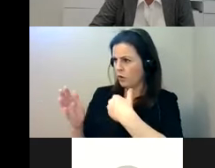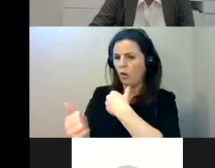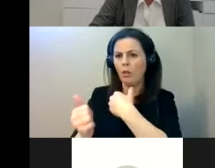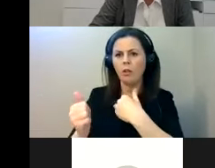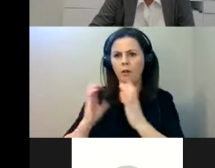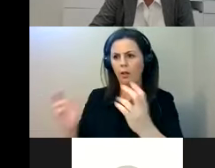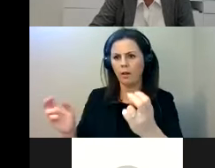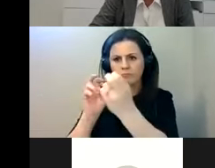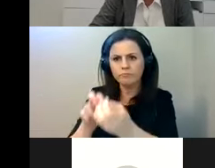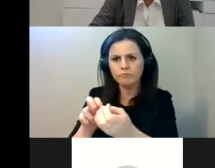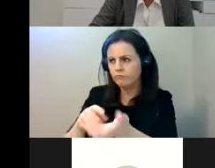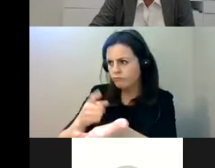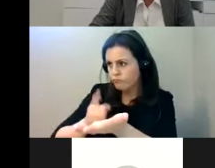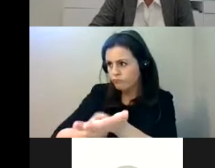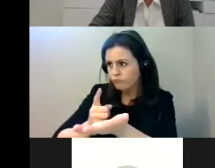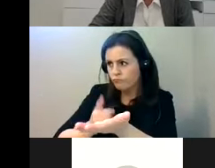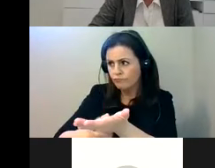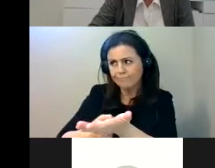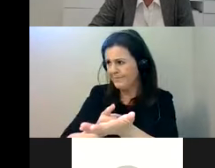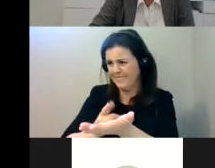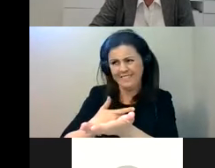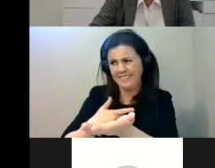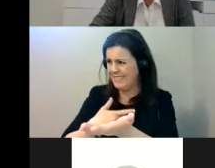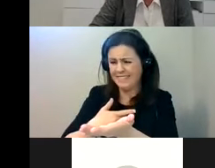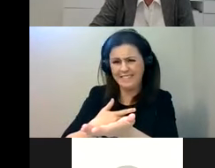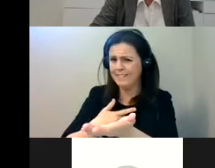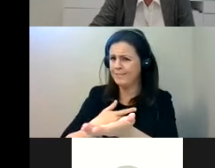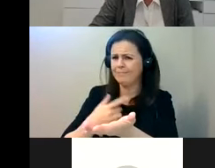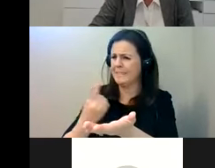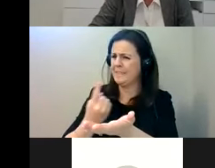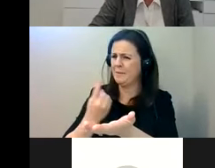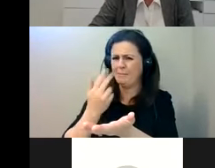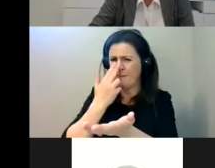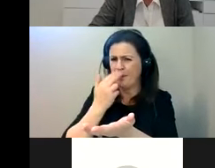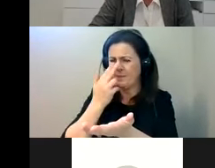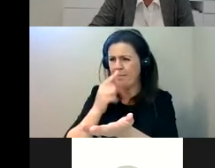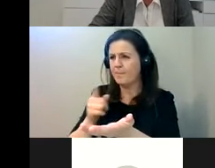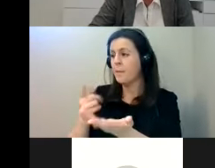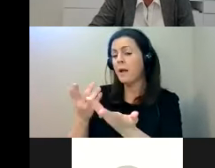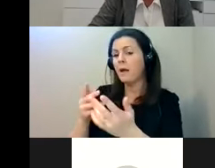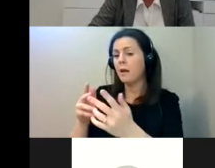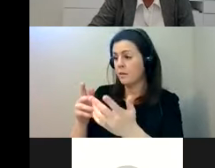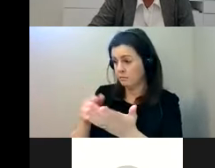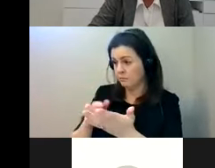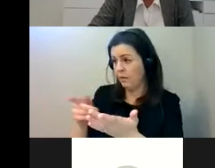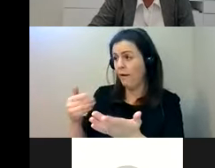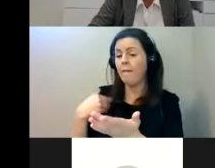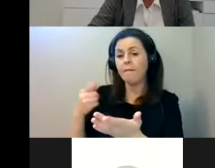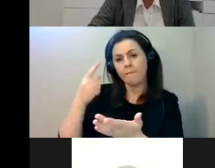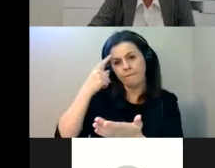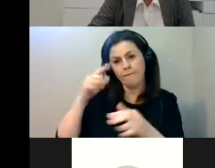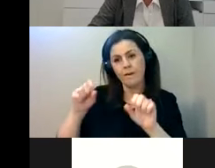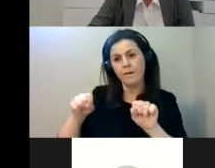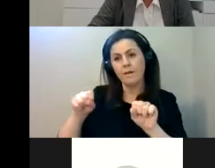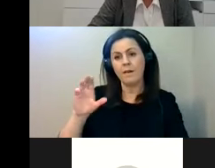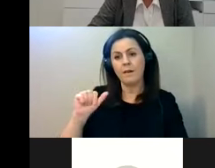and if not satisfied, looking to whether or not there is any sort of capacity assessment, or quite